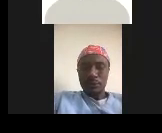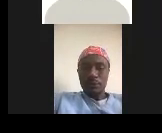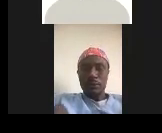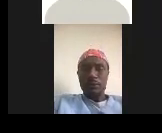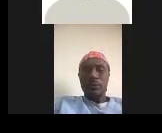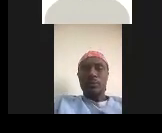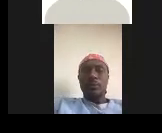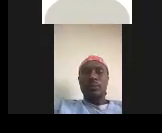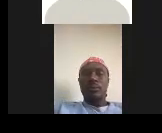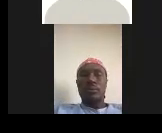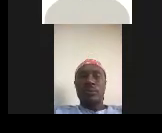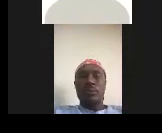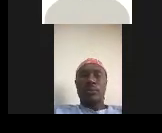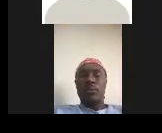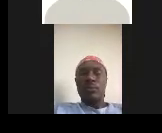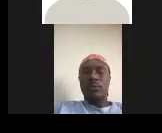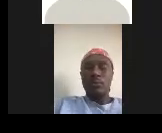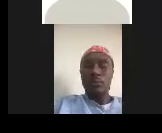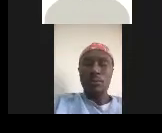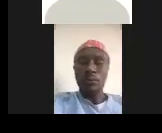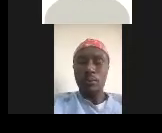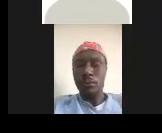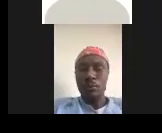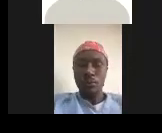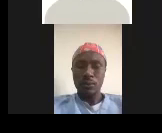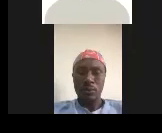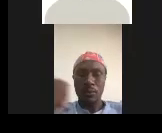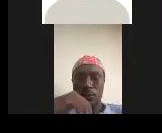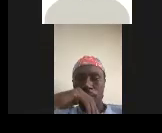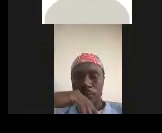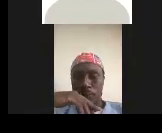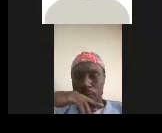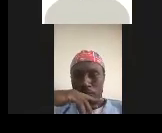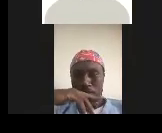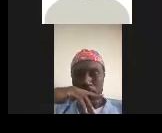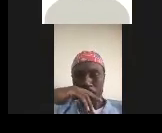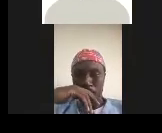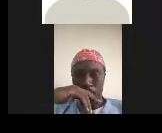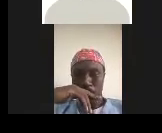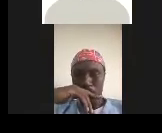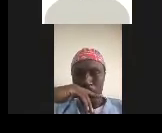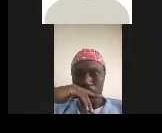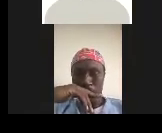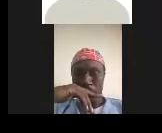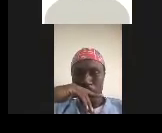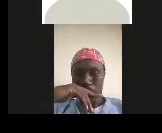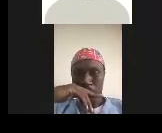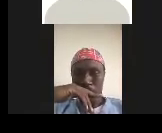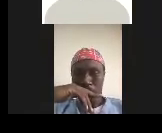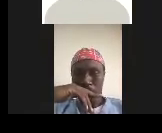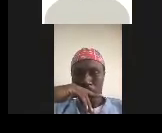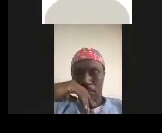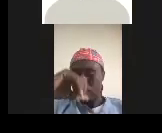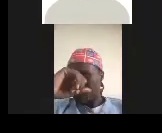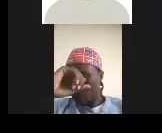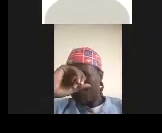Okay, there we go. We hope that the learner will gain foundational information on pathways into global health and